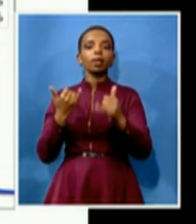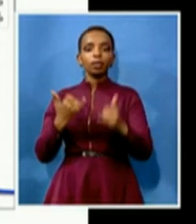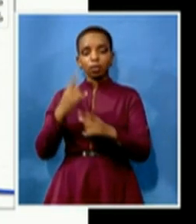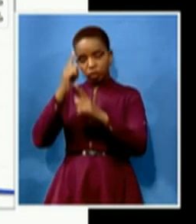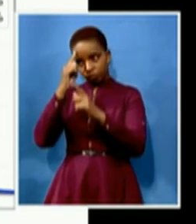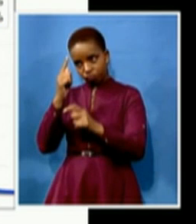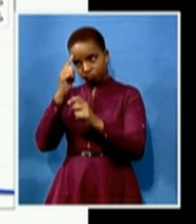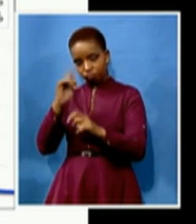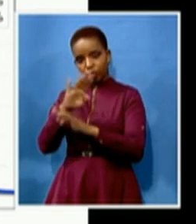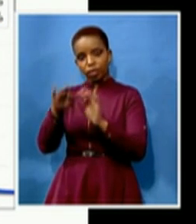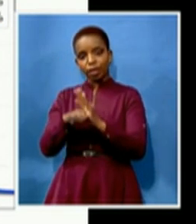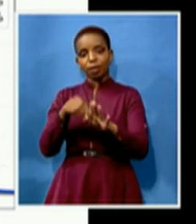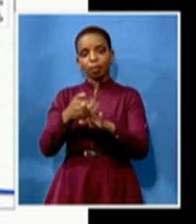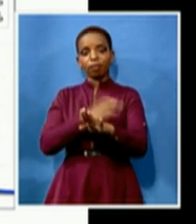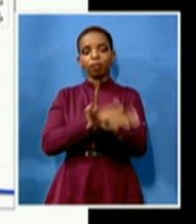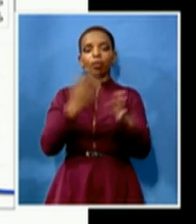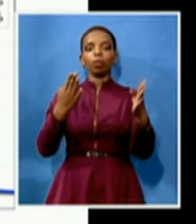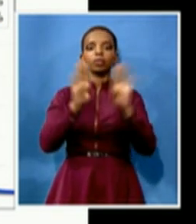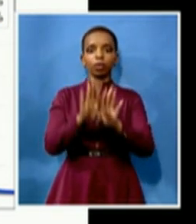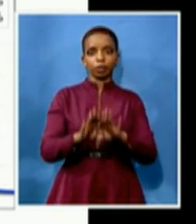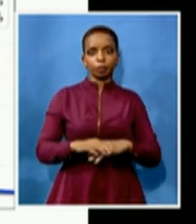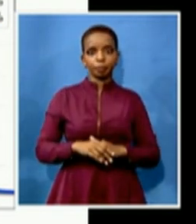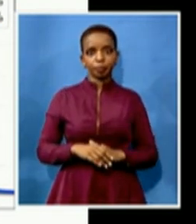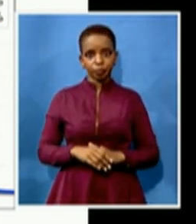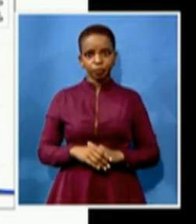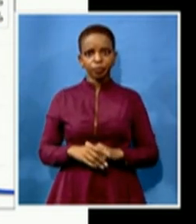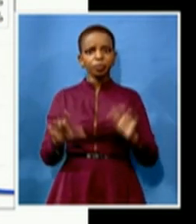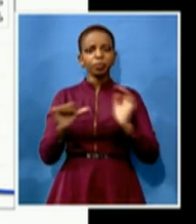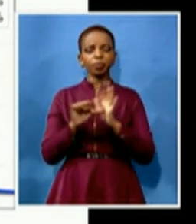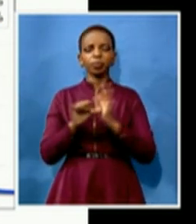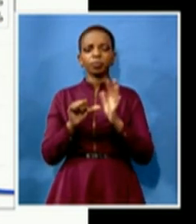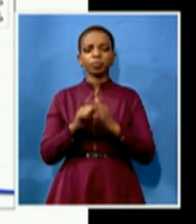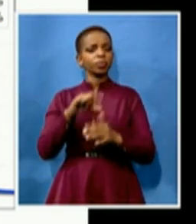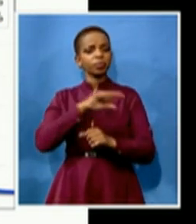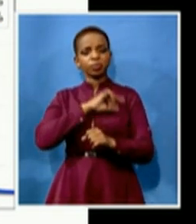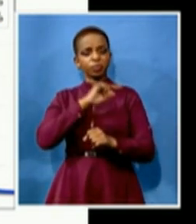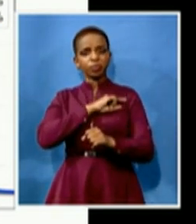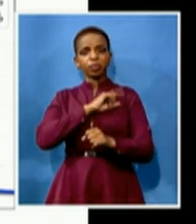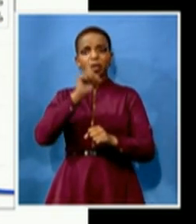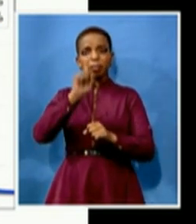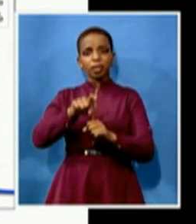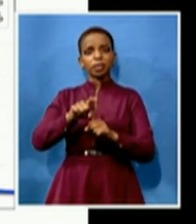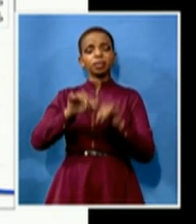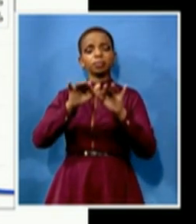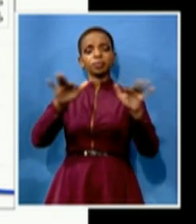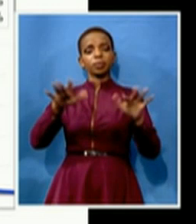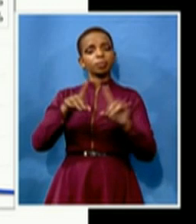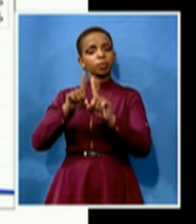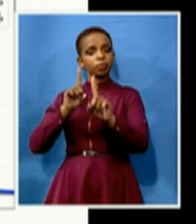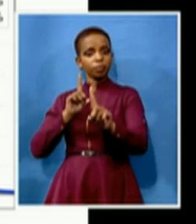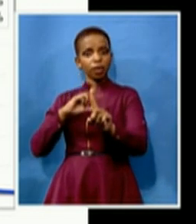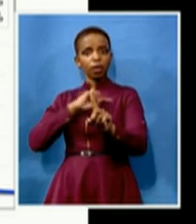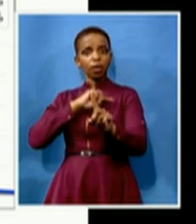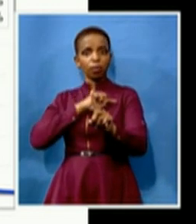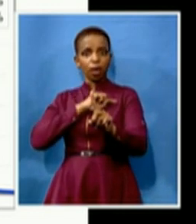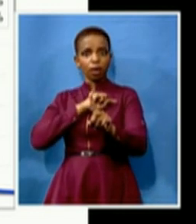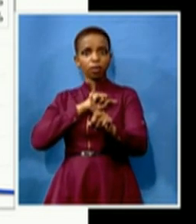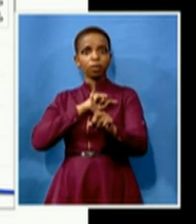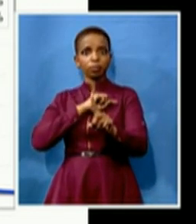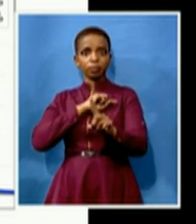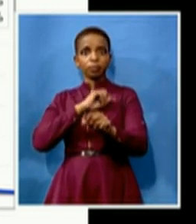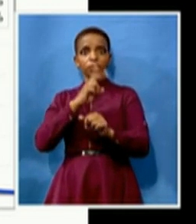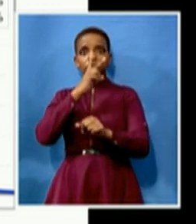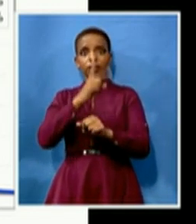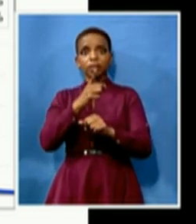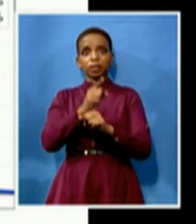social distancing and adherence to social distancing is exemplified here. This is numbers of active cases for